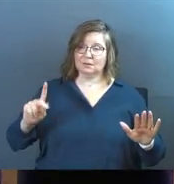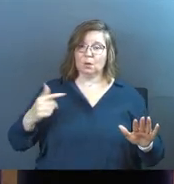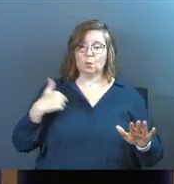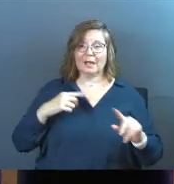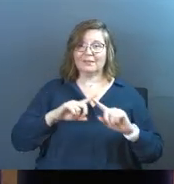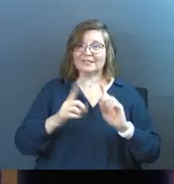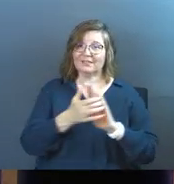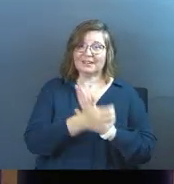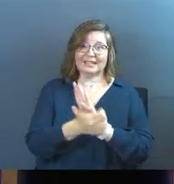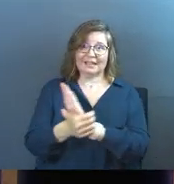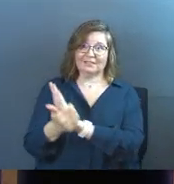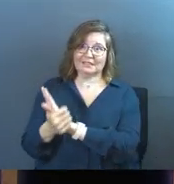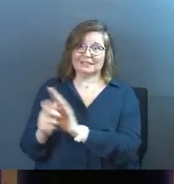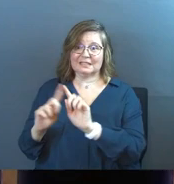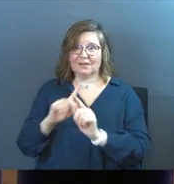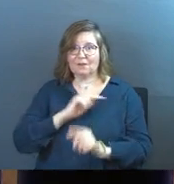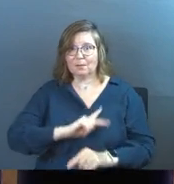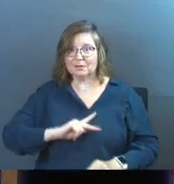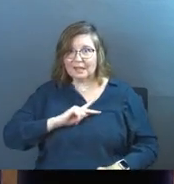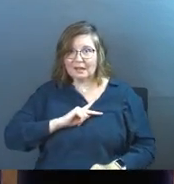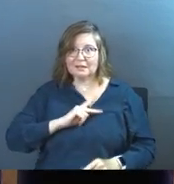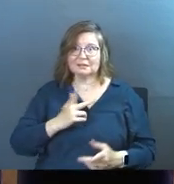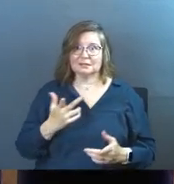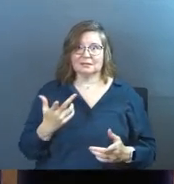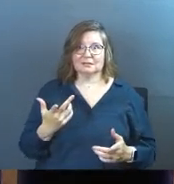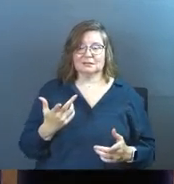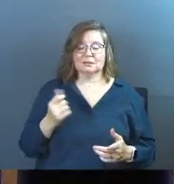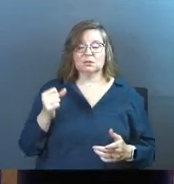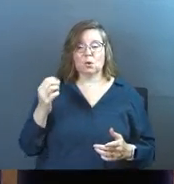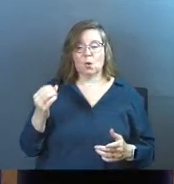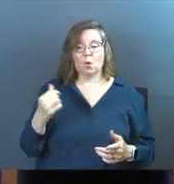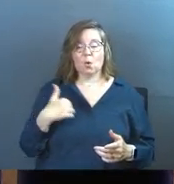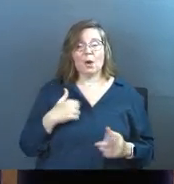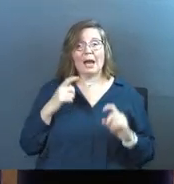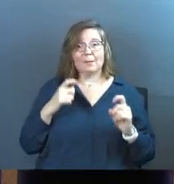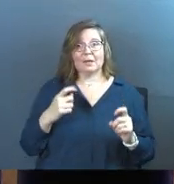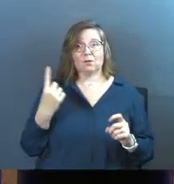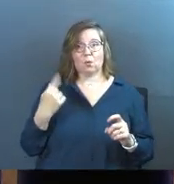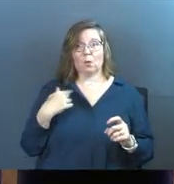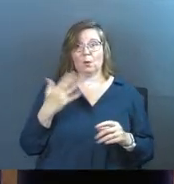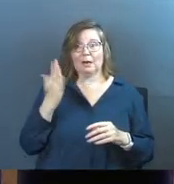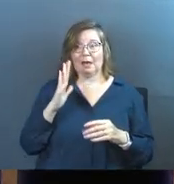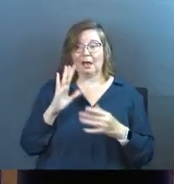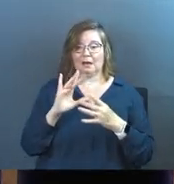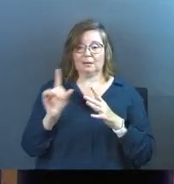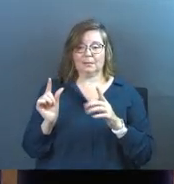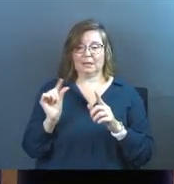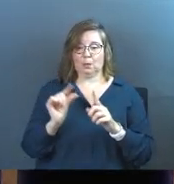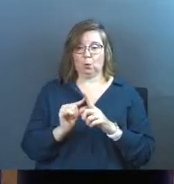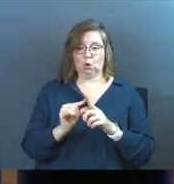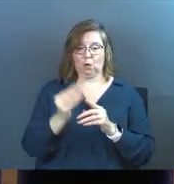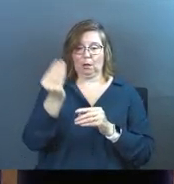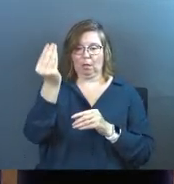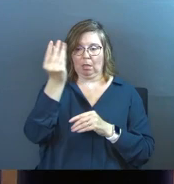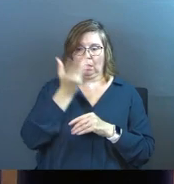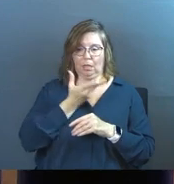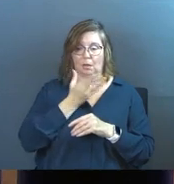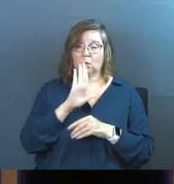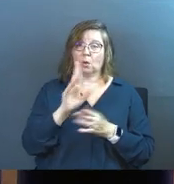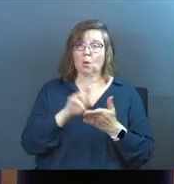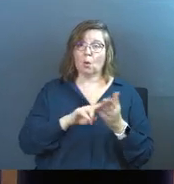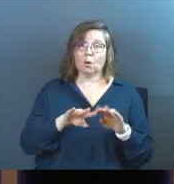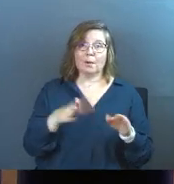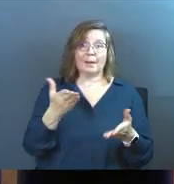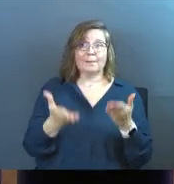We have different gifts, different personalities. So I'm giving you ones where God spoke this big word to me, right? Your